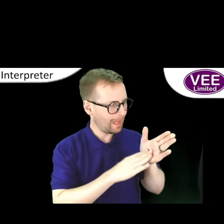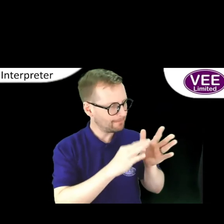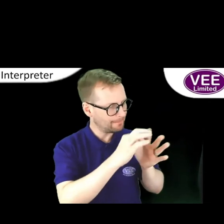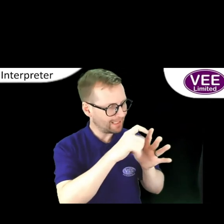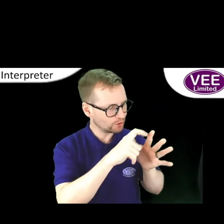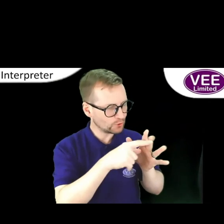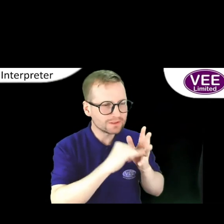The mist,